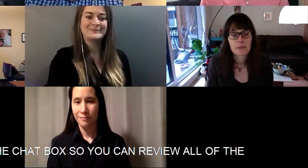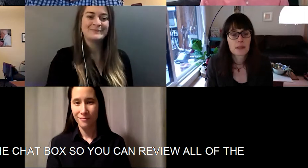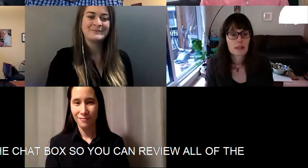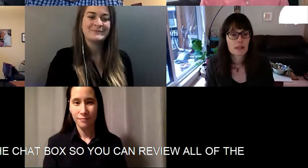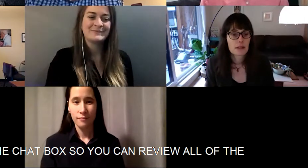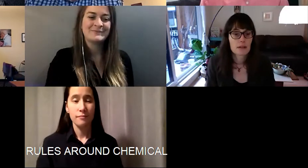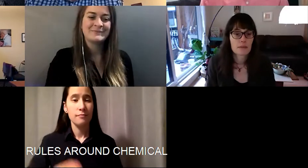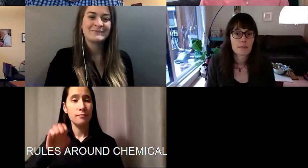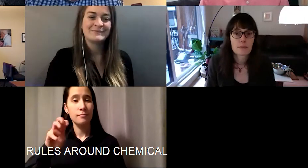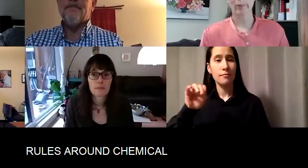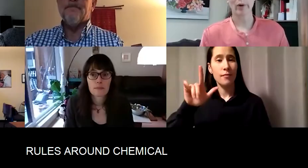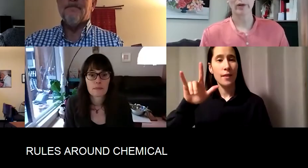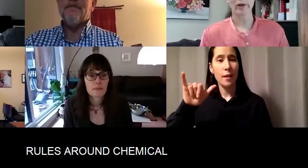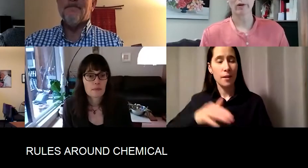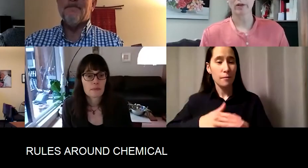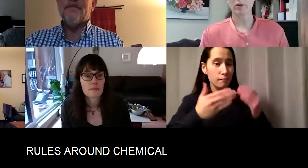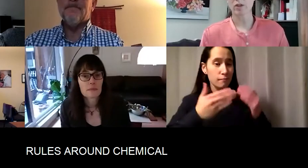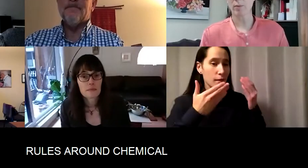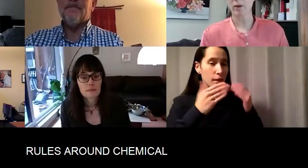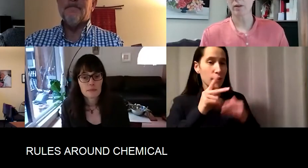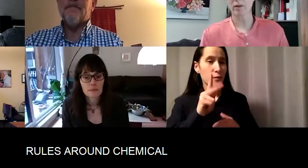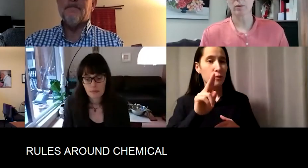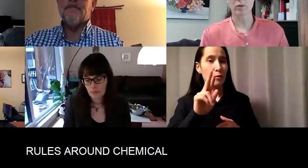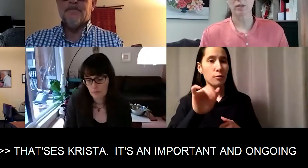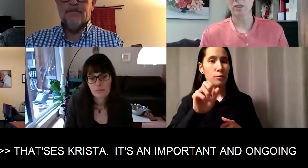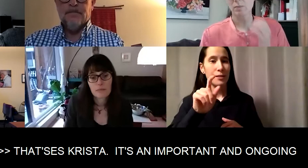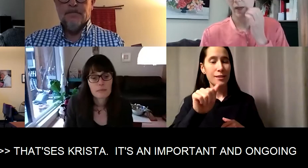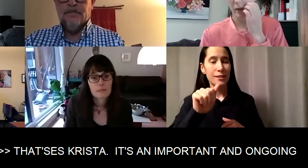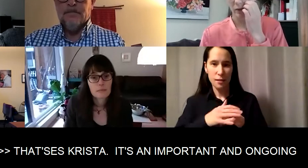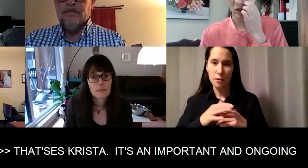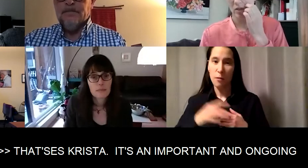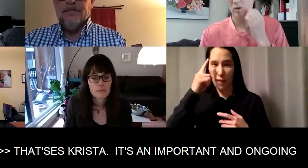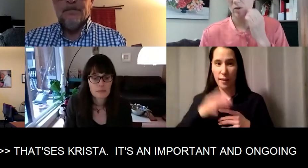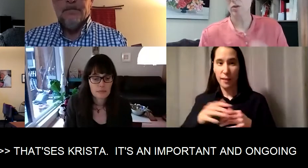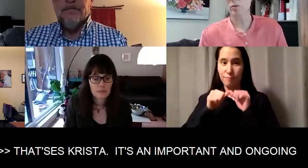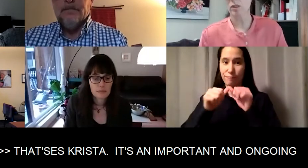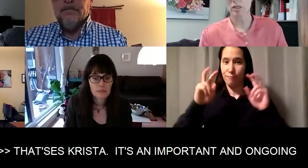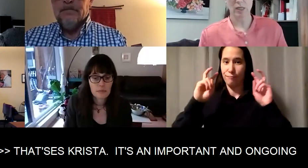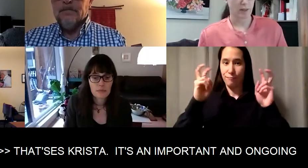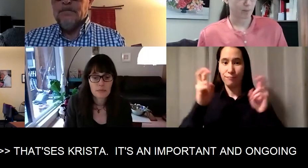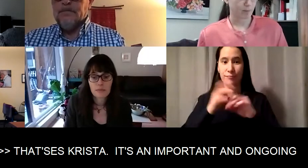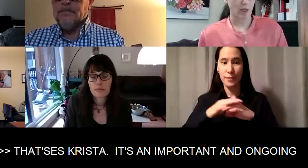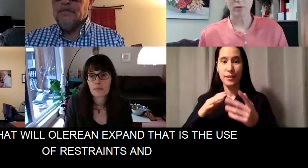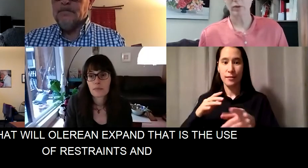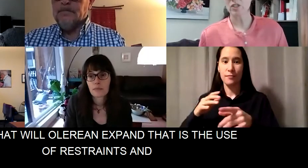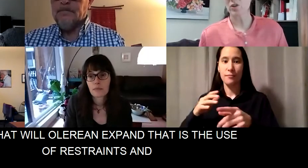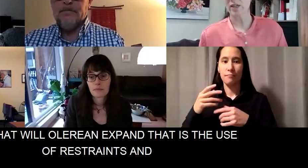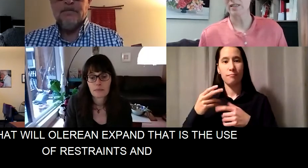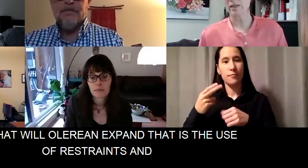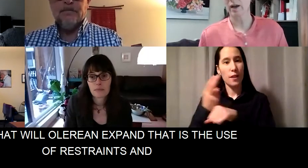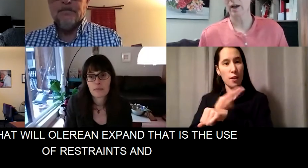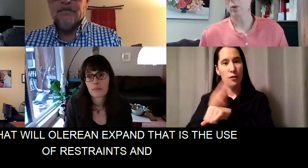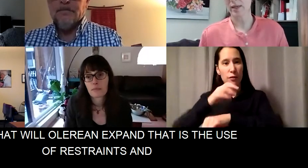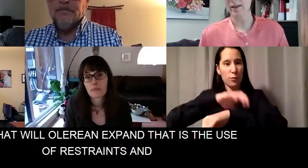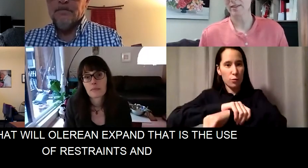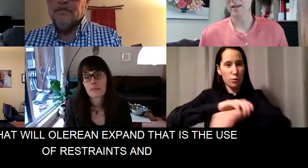Thanks, Krista. That's an important and ongoing topic I think will only expand, which is those use of restraints